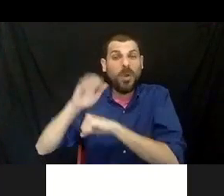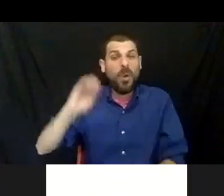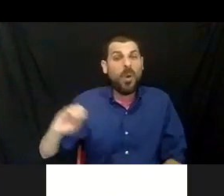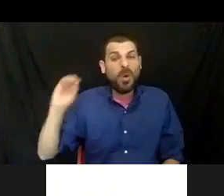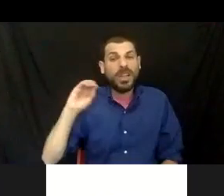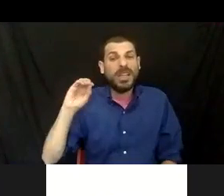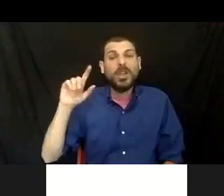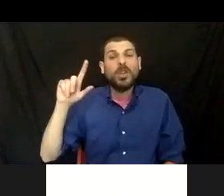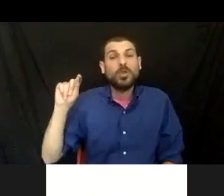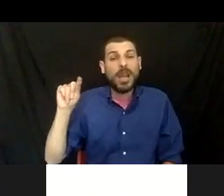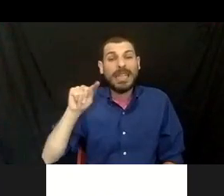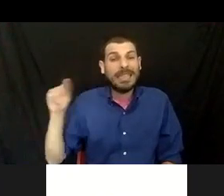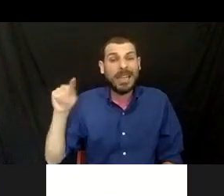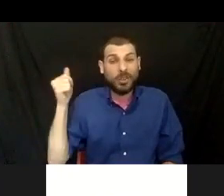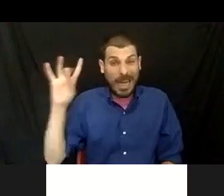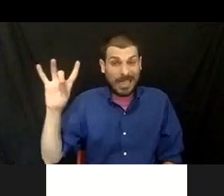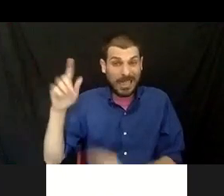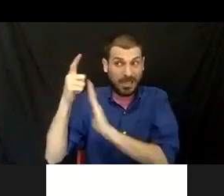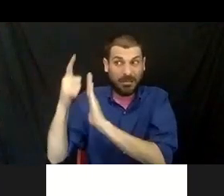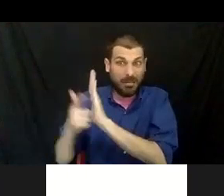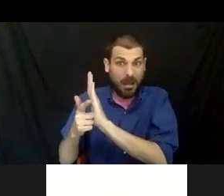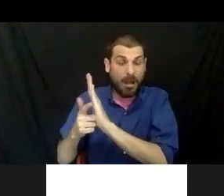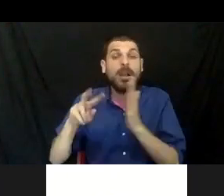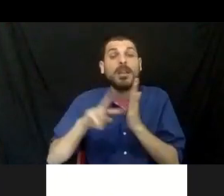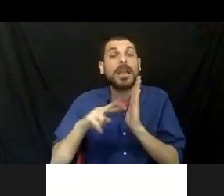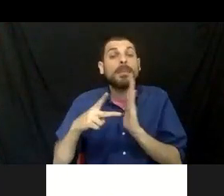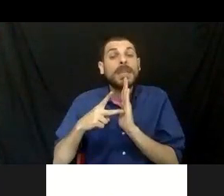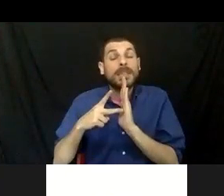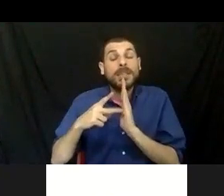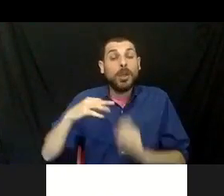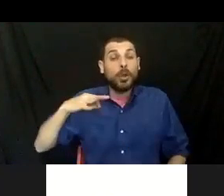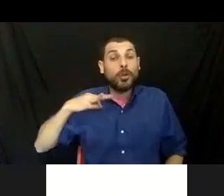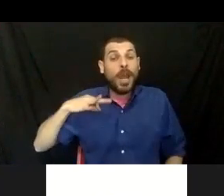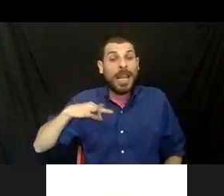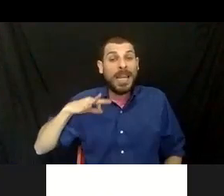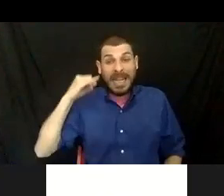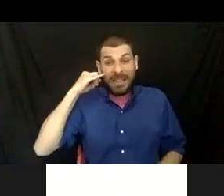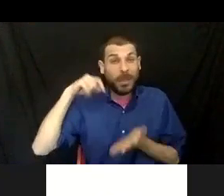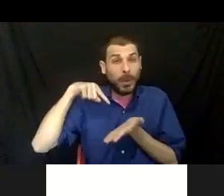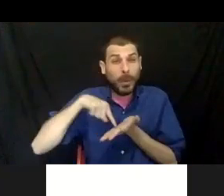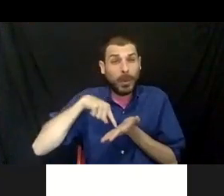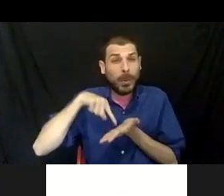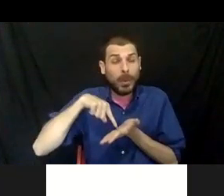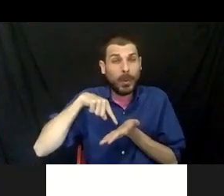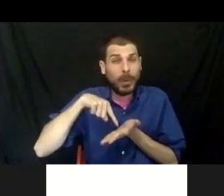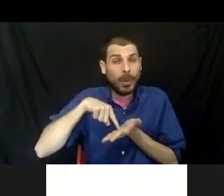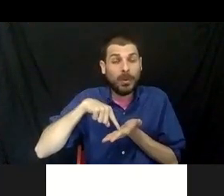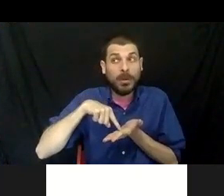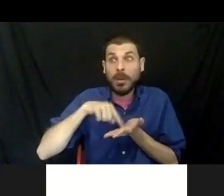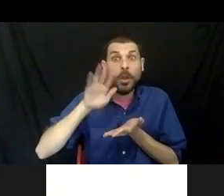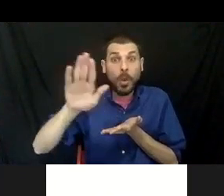it prevents judgment creditors from garnishing your stimulus funds. So if you have